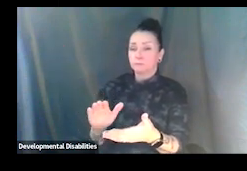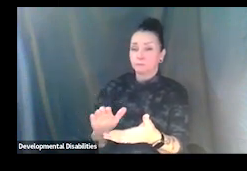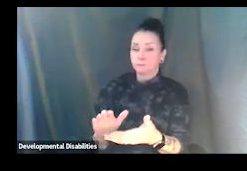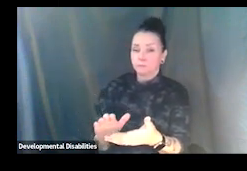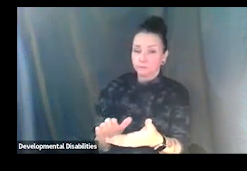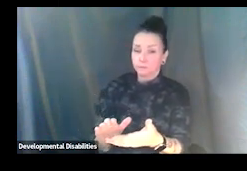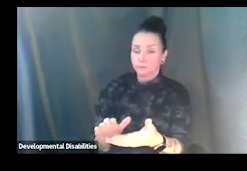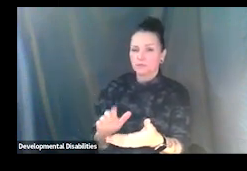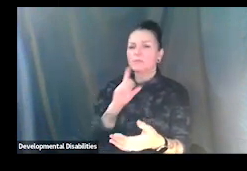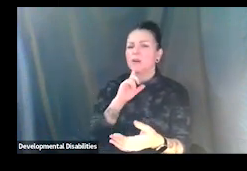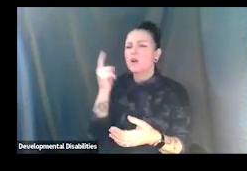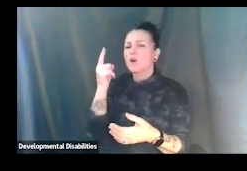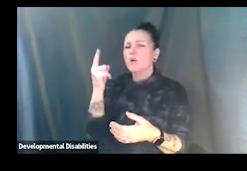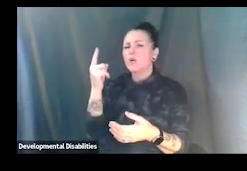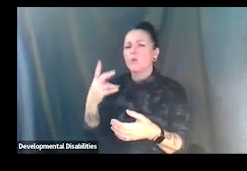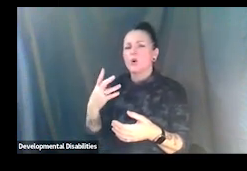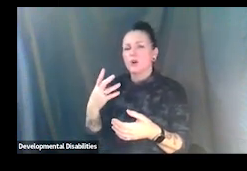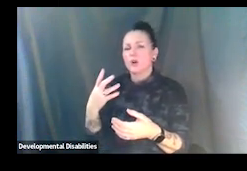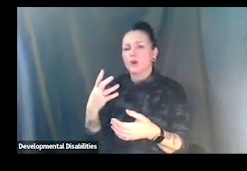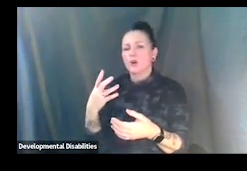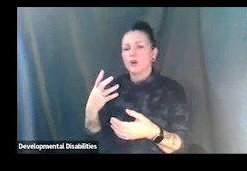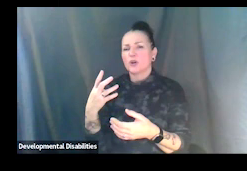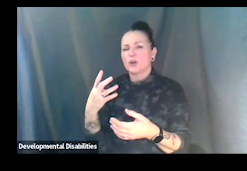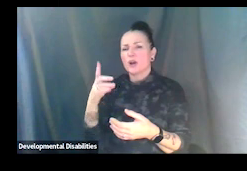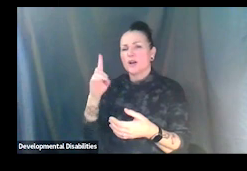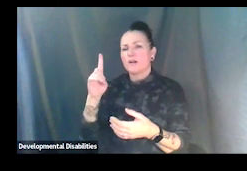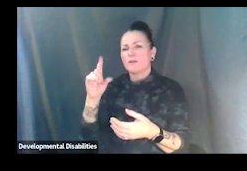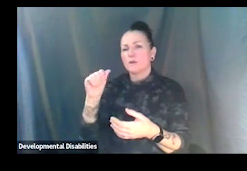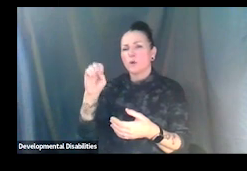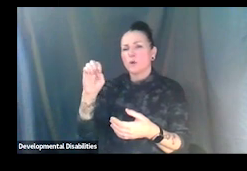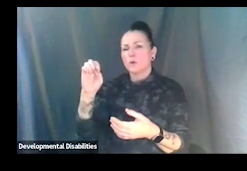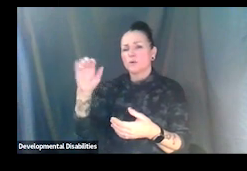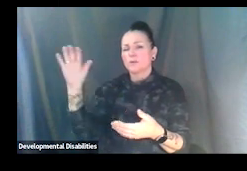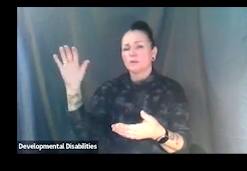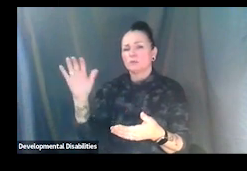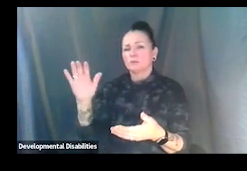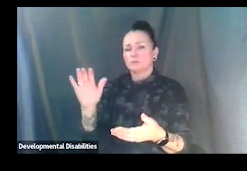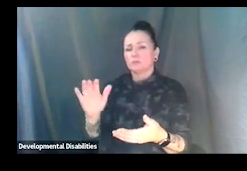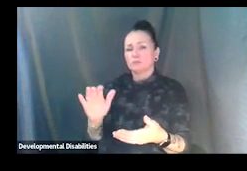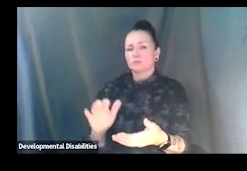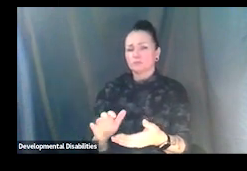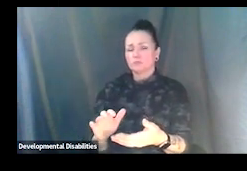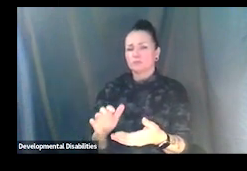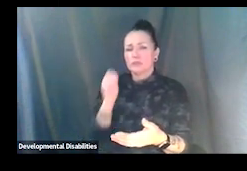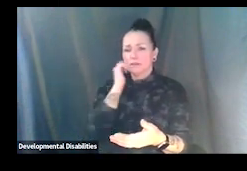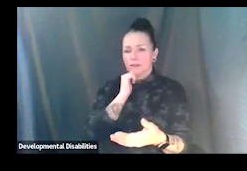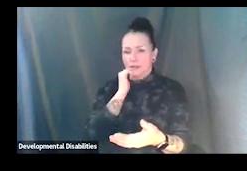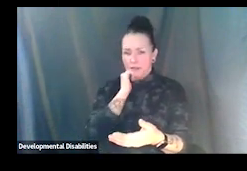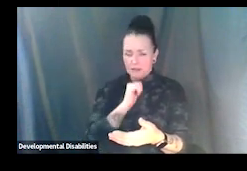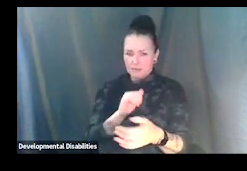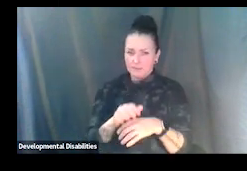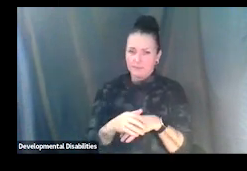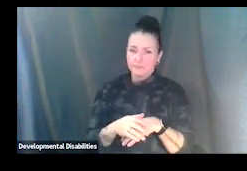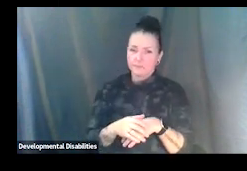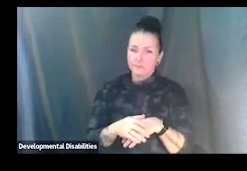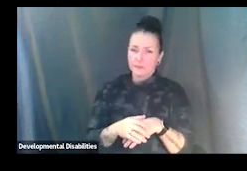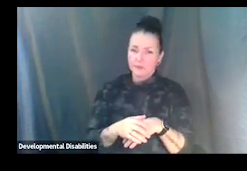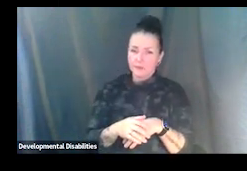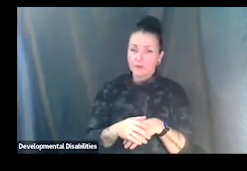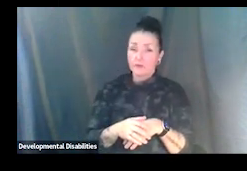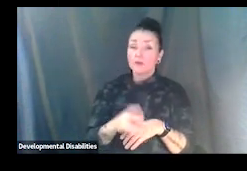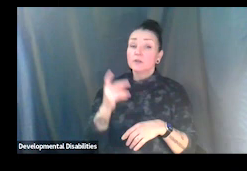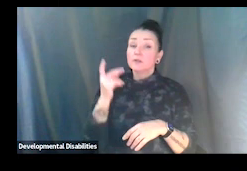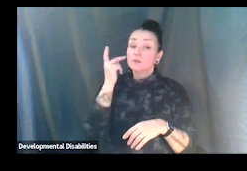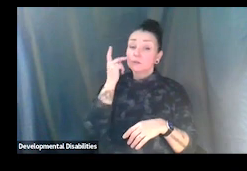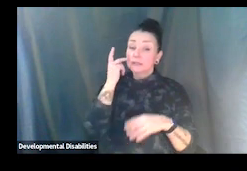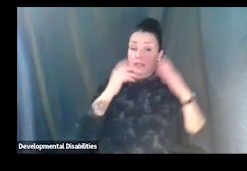dose every few days. And you can see that for people who now were on placebo, over the course of the next 8